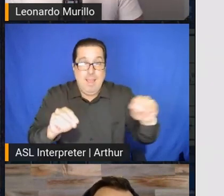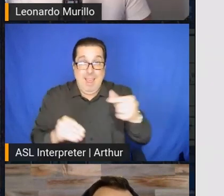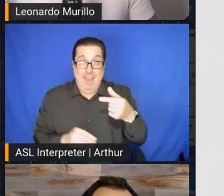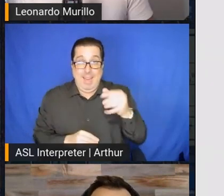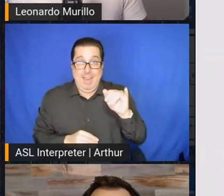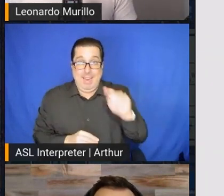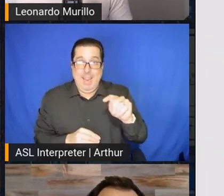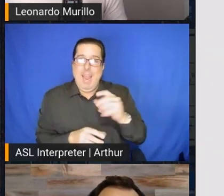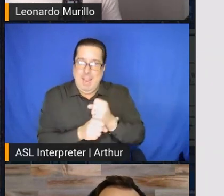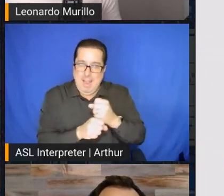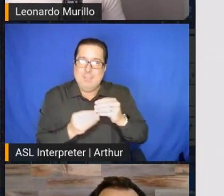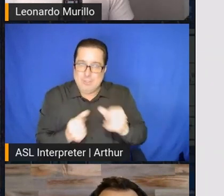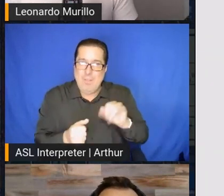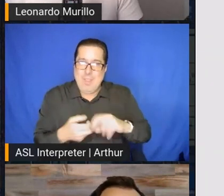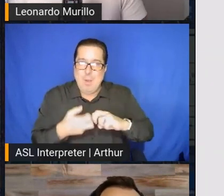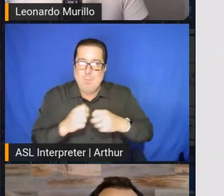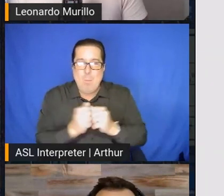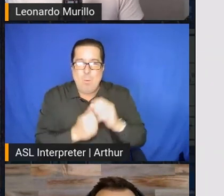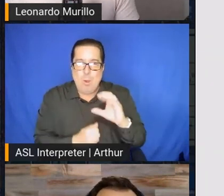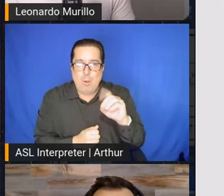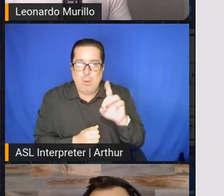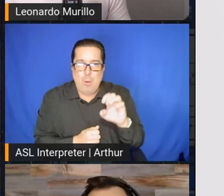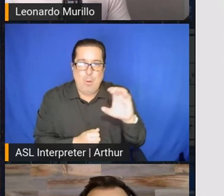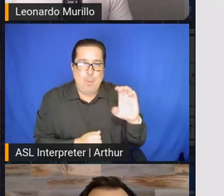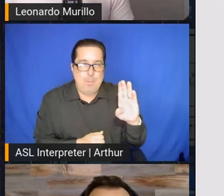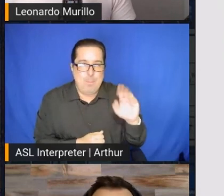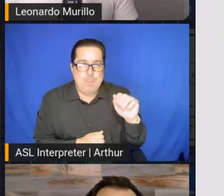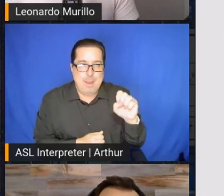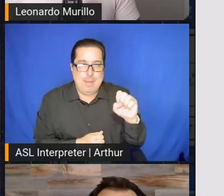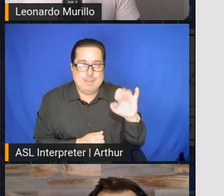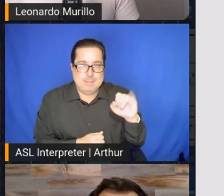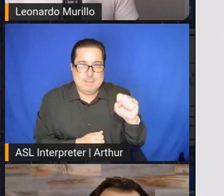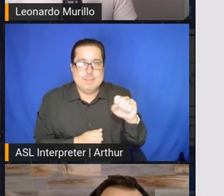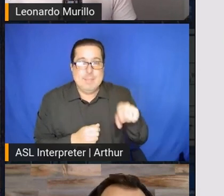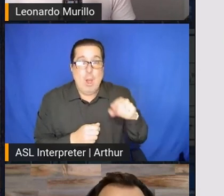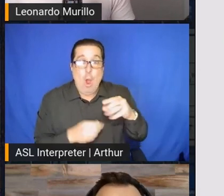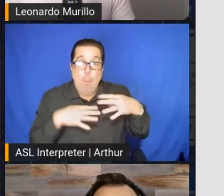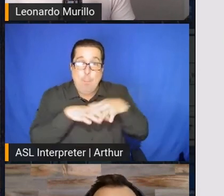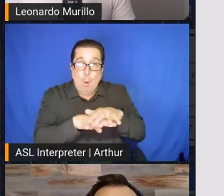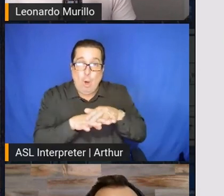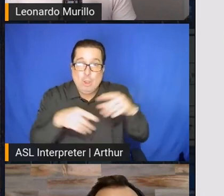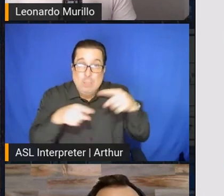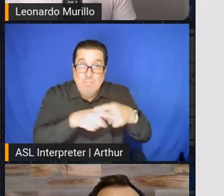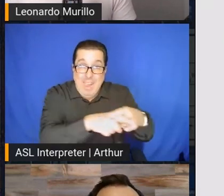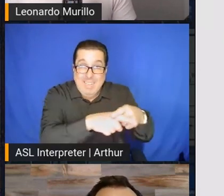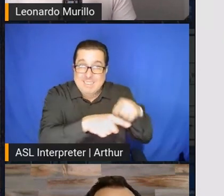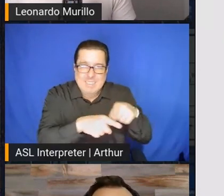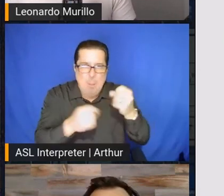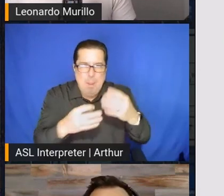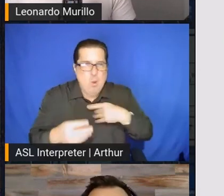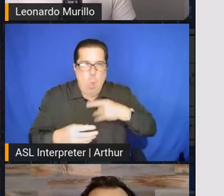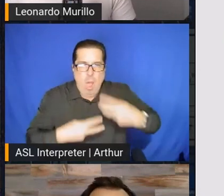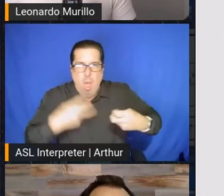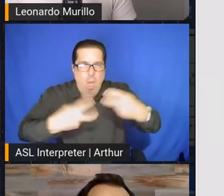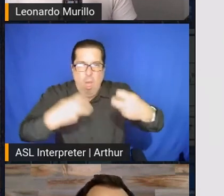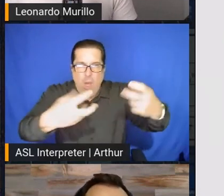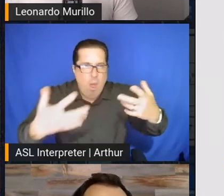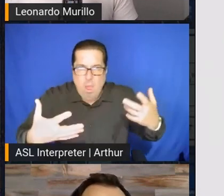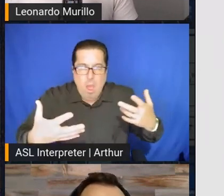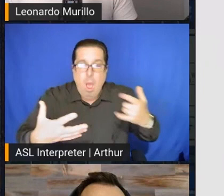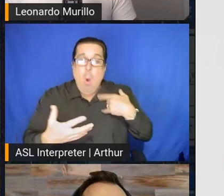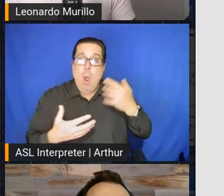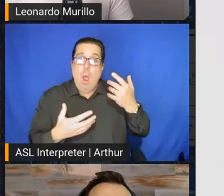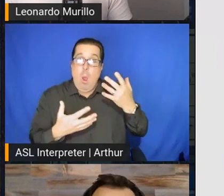code bases a long time ago. Just like, hey, merge conflicts, everything that no one really likes dealing with. But how do we actually apply and build